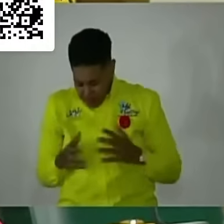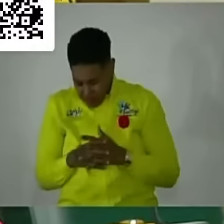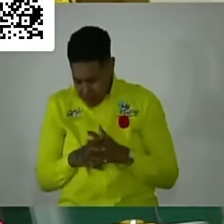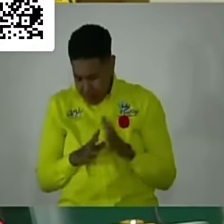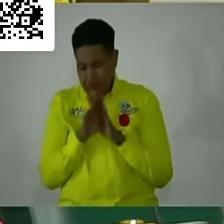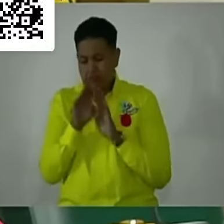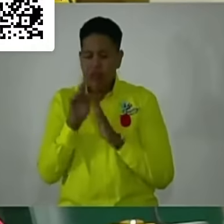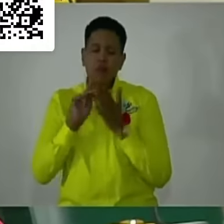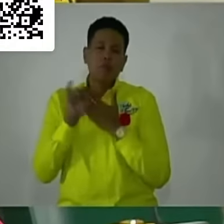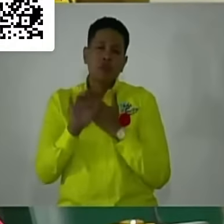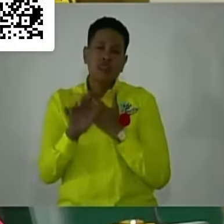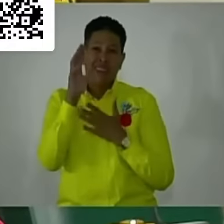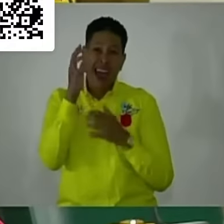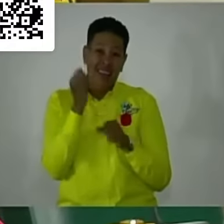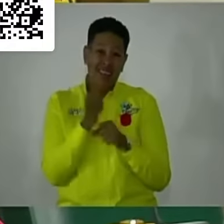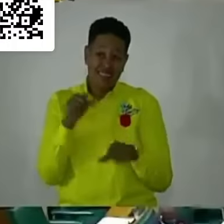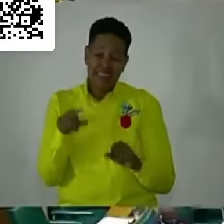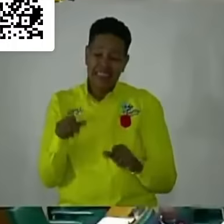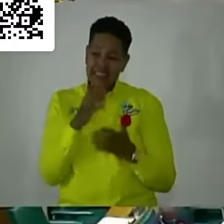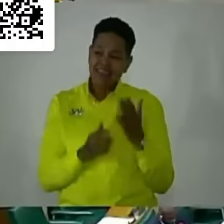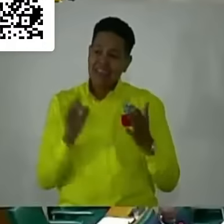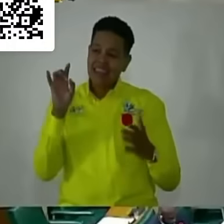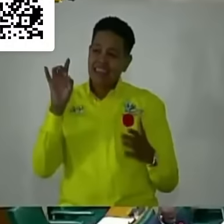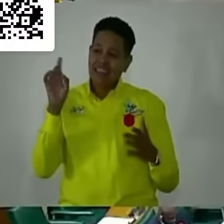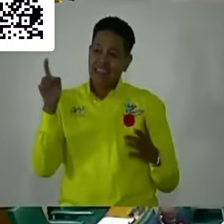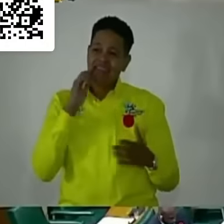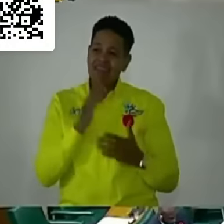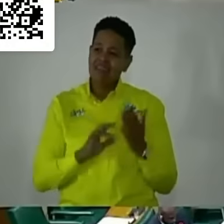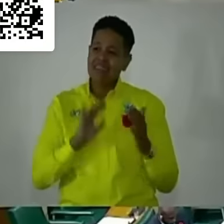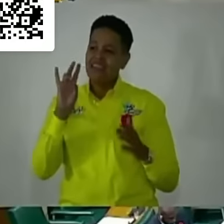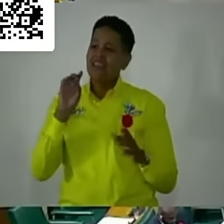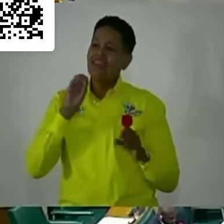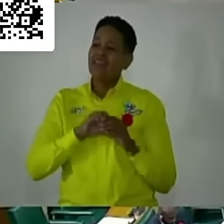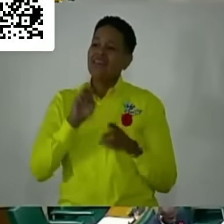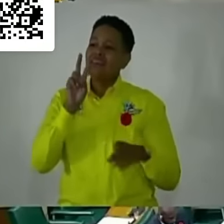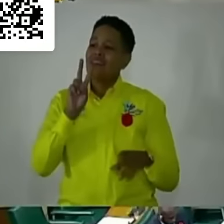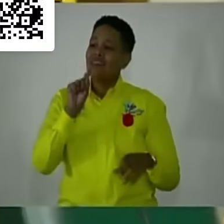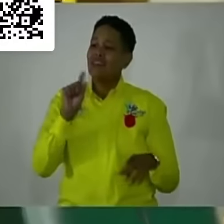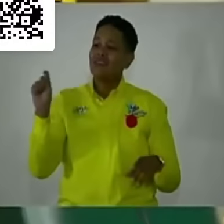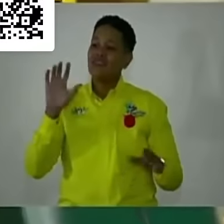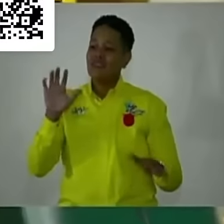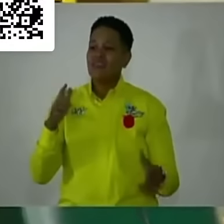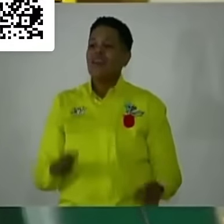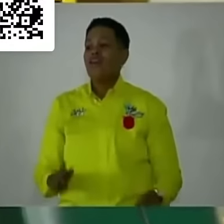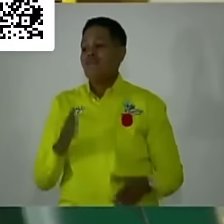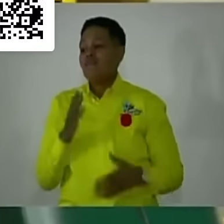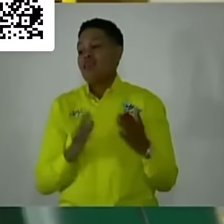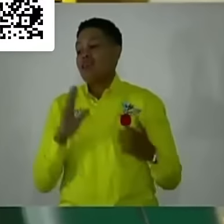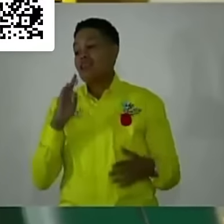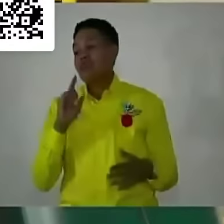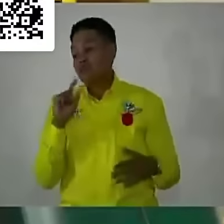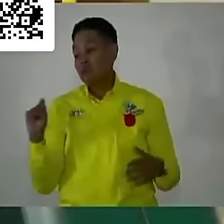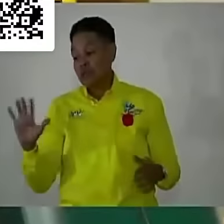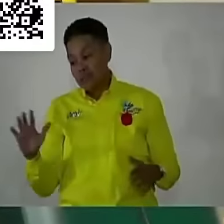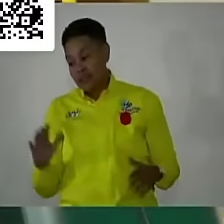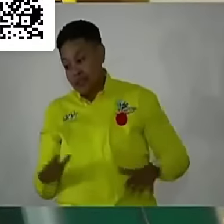development project? This is phase 8. Phase 7 was in 2020. And just by